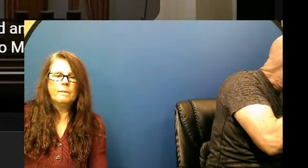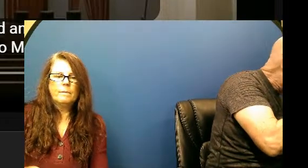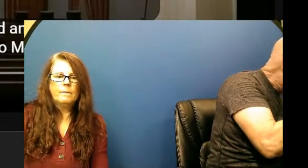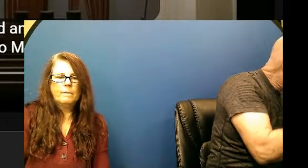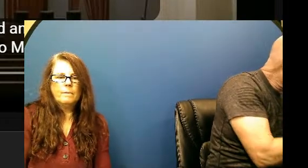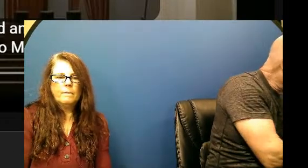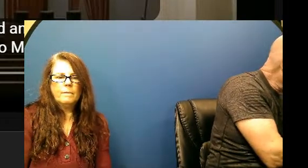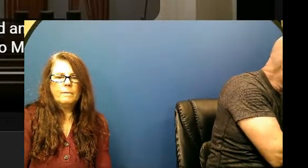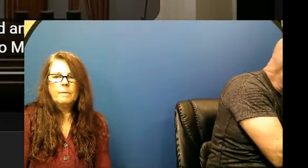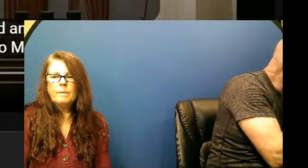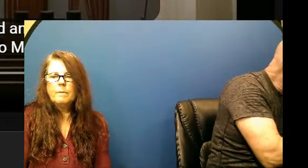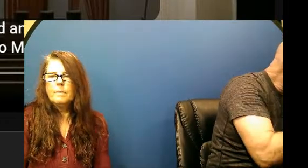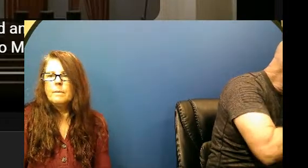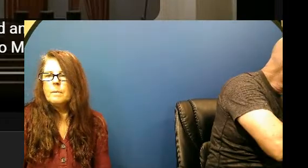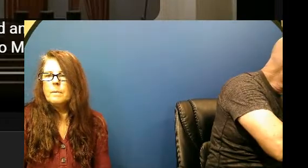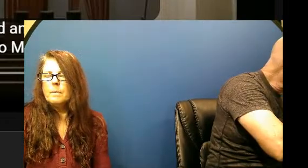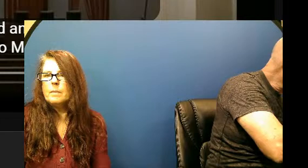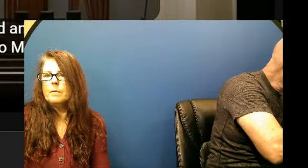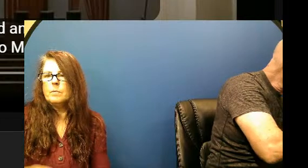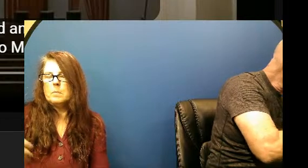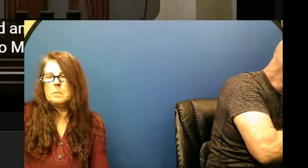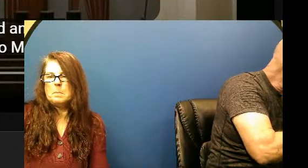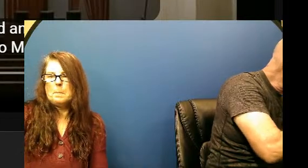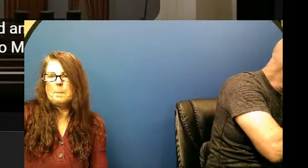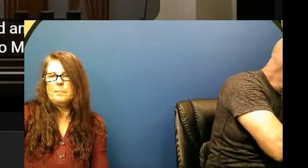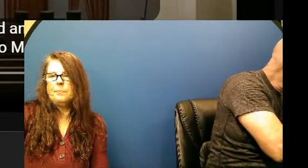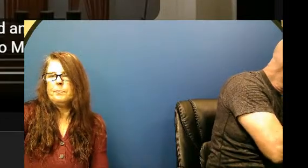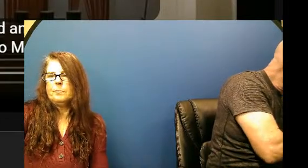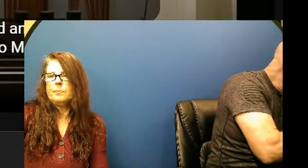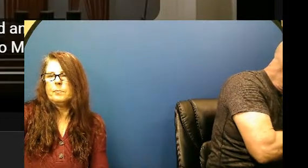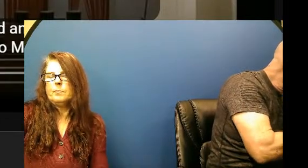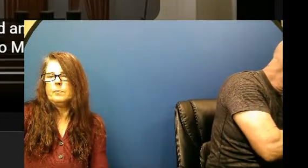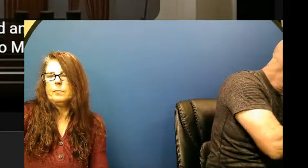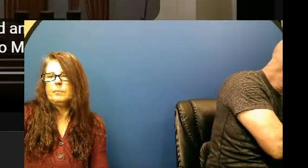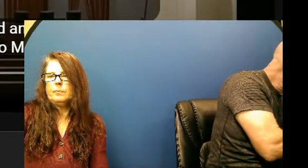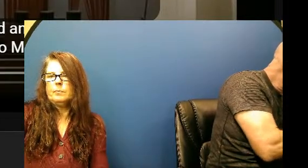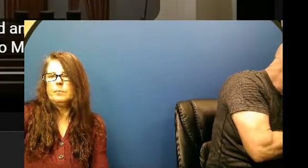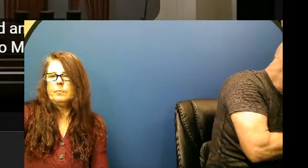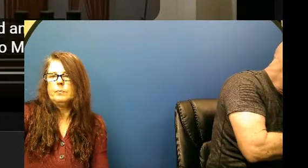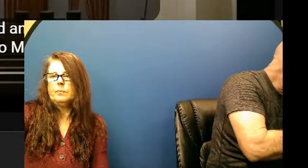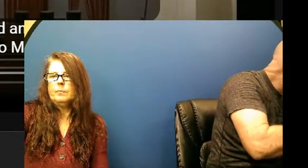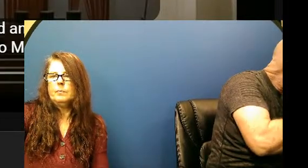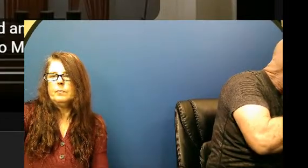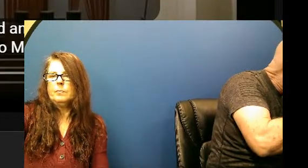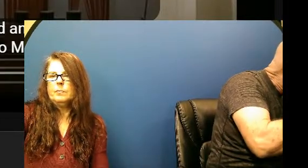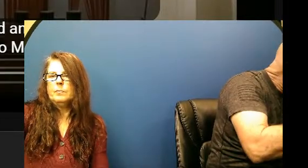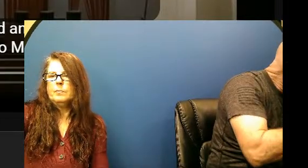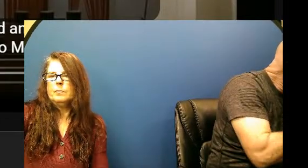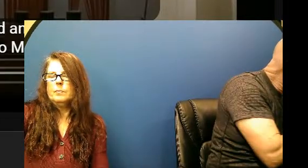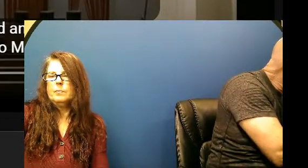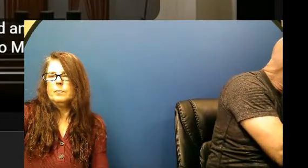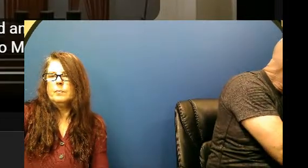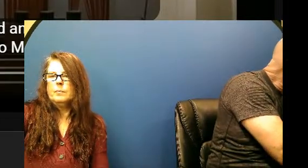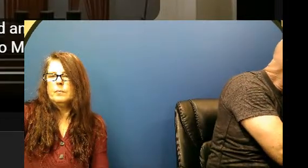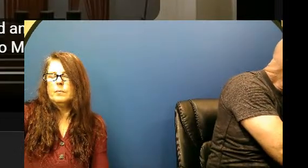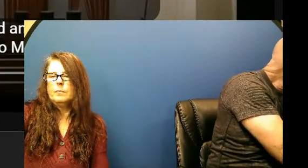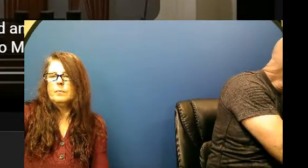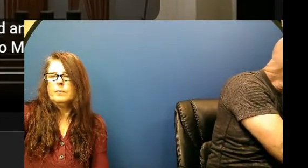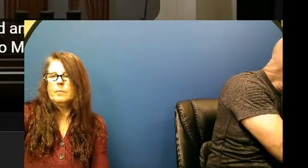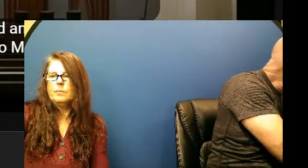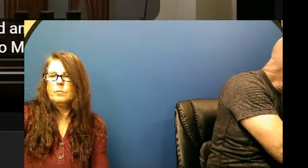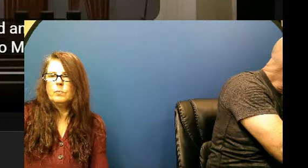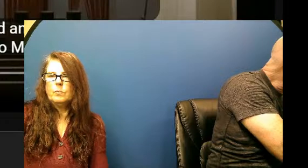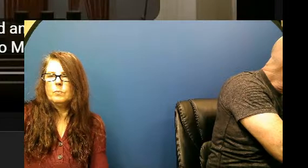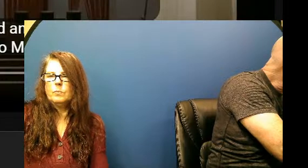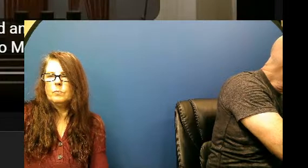to the Chief's question and Justice Alito's questions, if the covert manipulation is